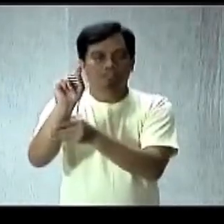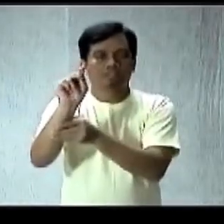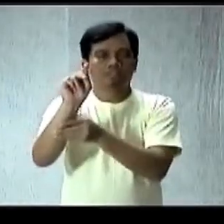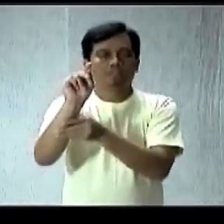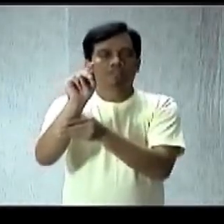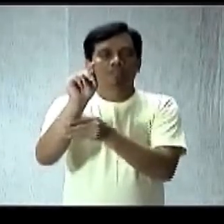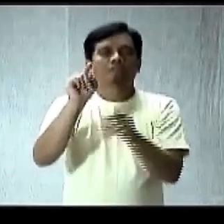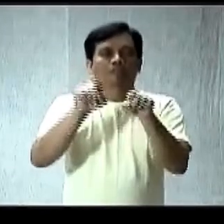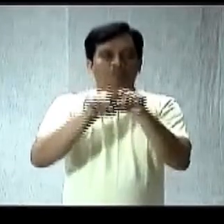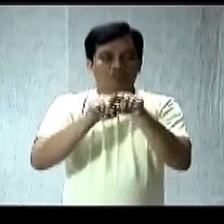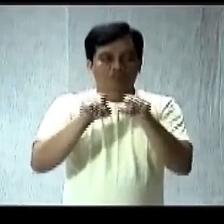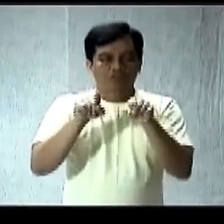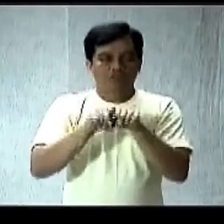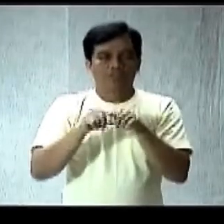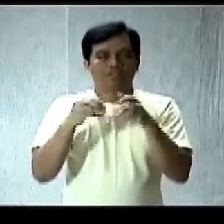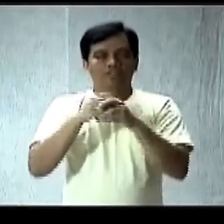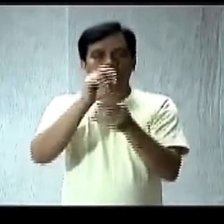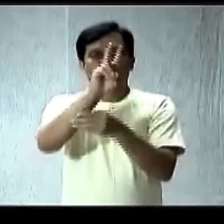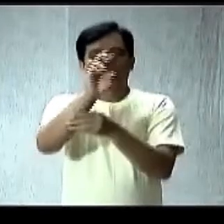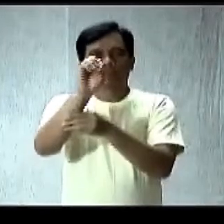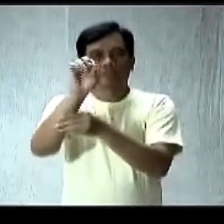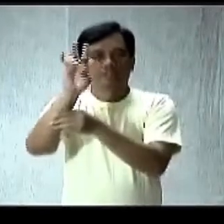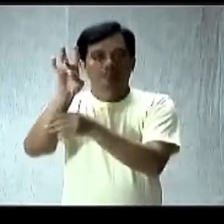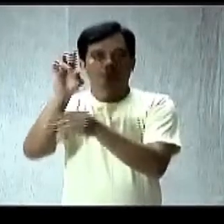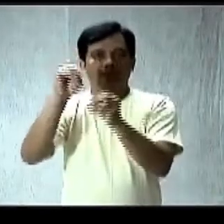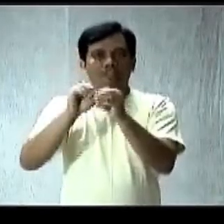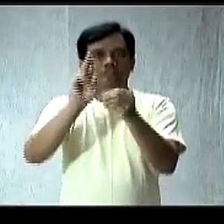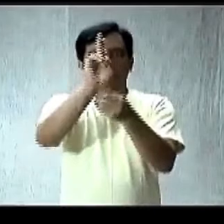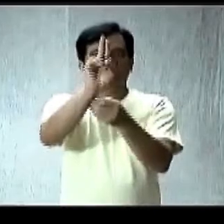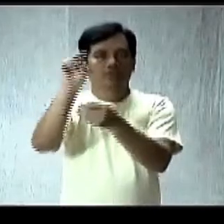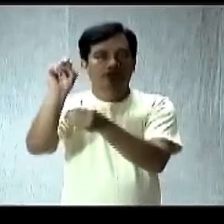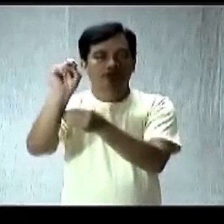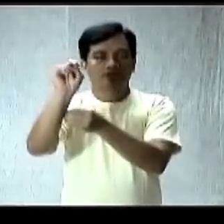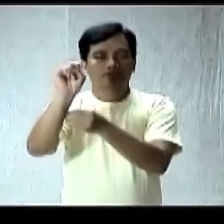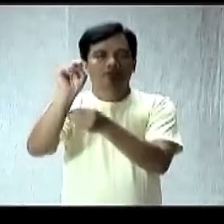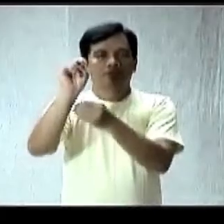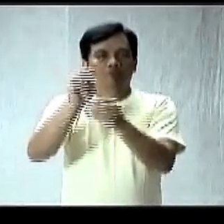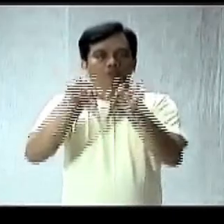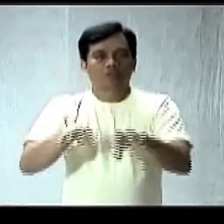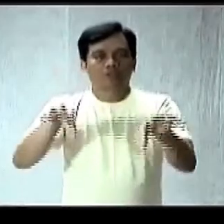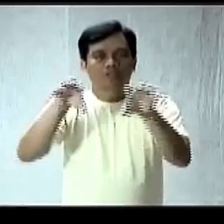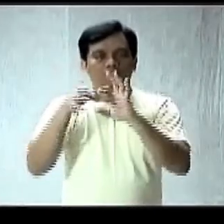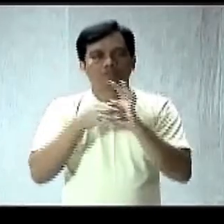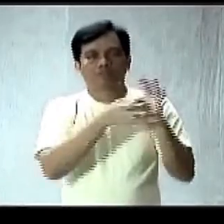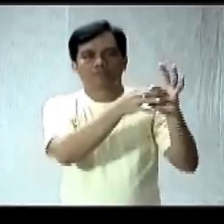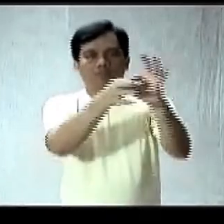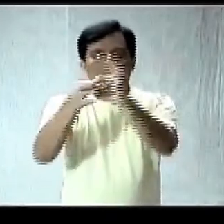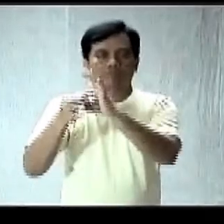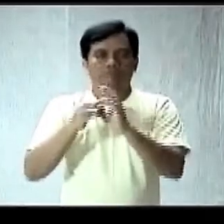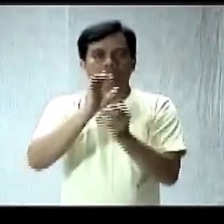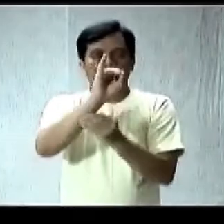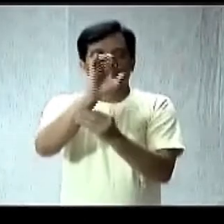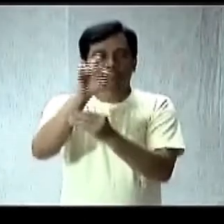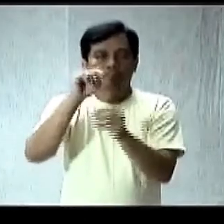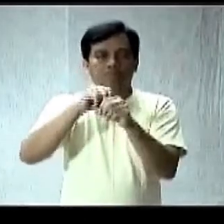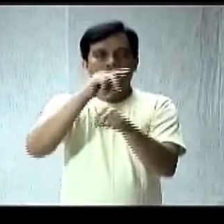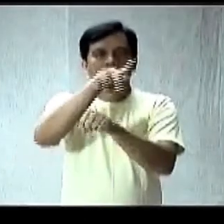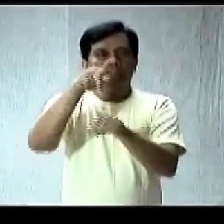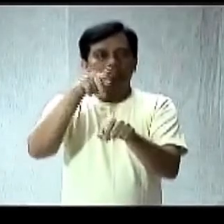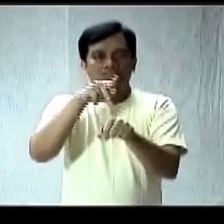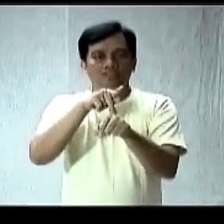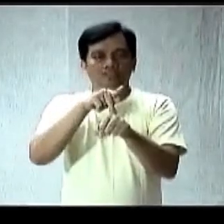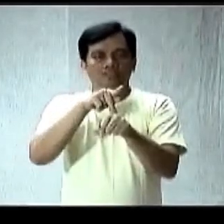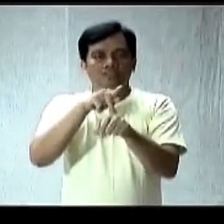TV. Moreover, in 2007 at the UN level, the initiatives and collaboration on ICT in